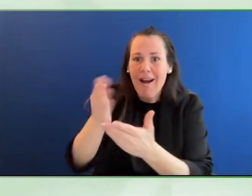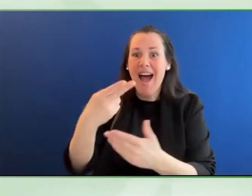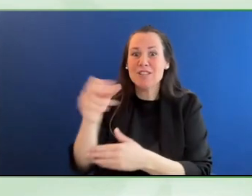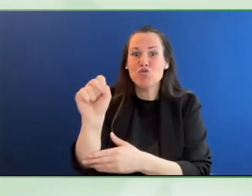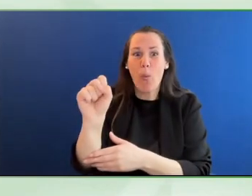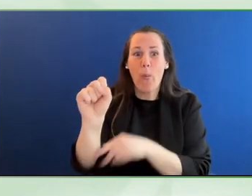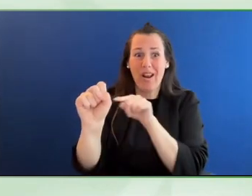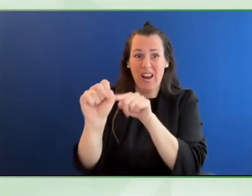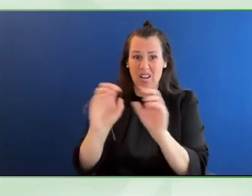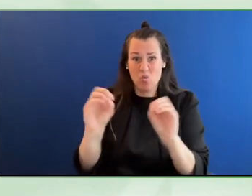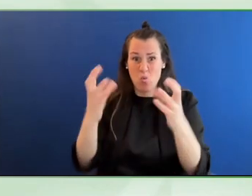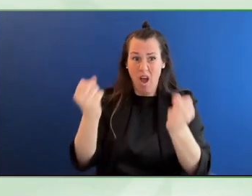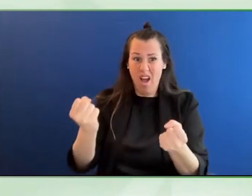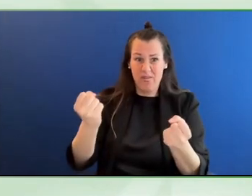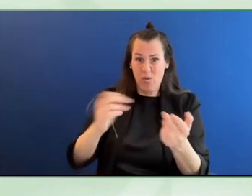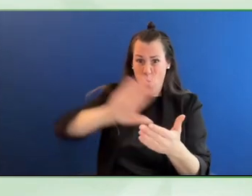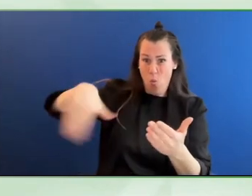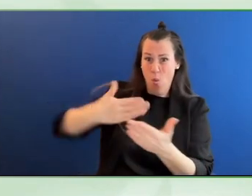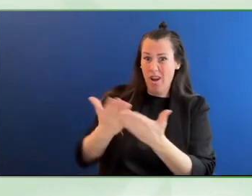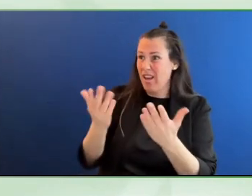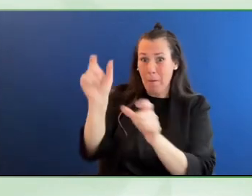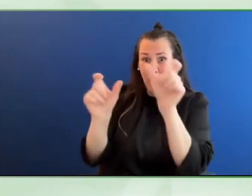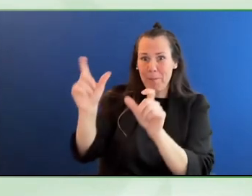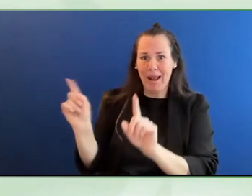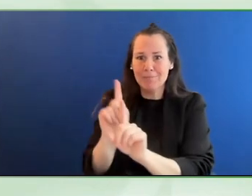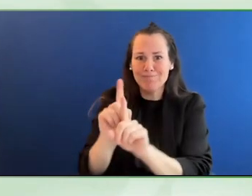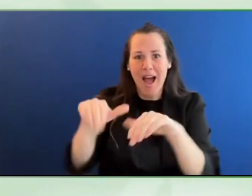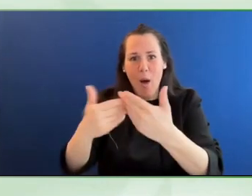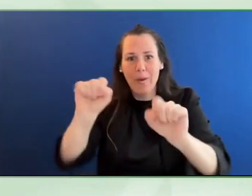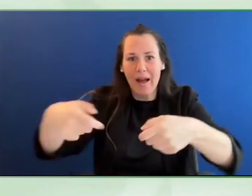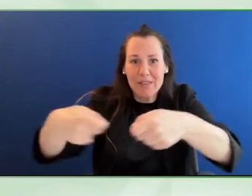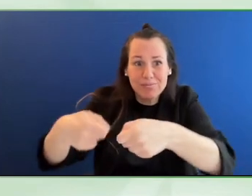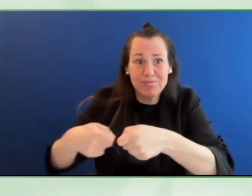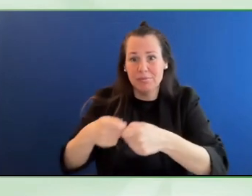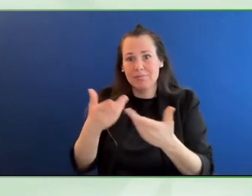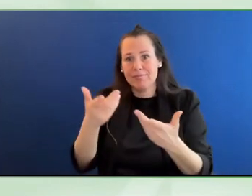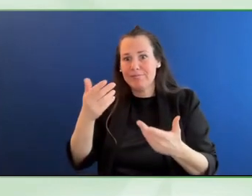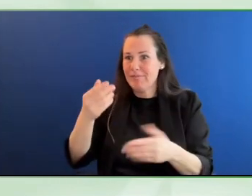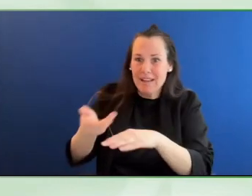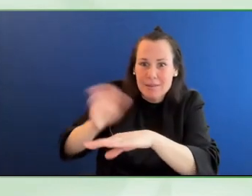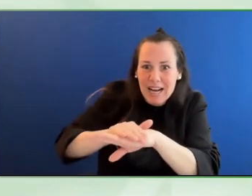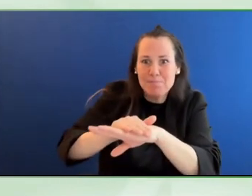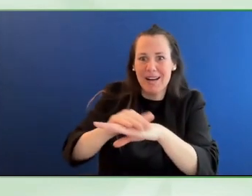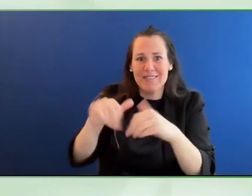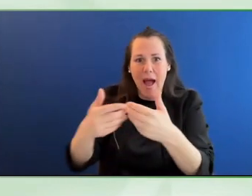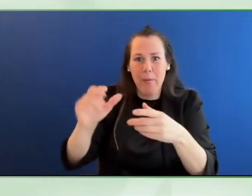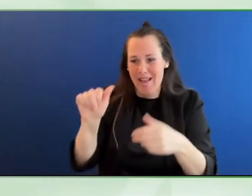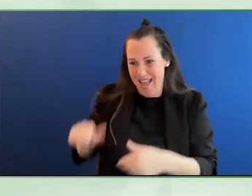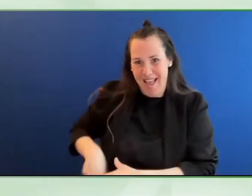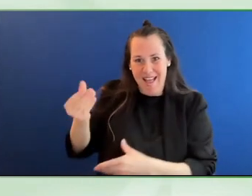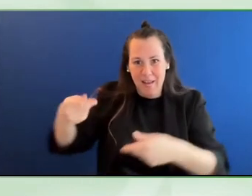have a payable license, that you can pull that down into your Morphic profile. Why do the AT